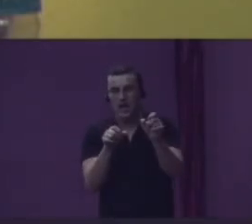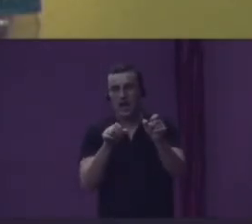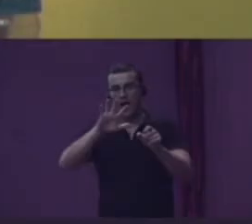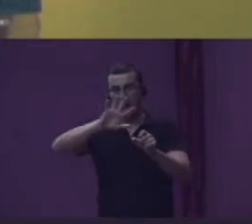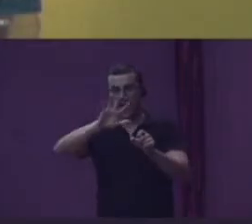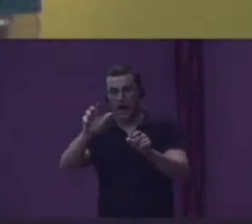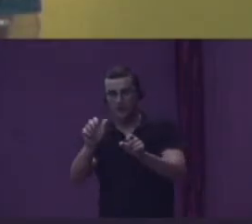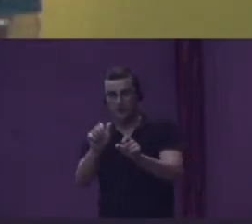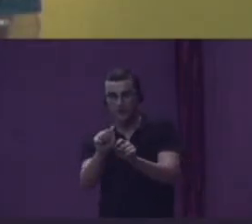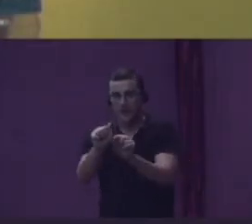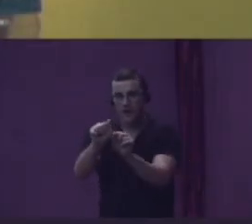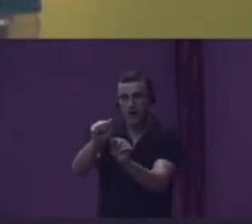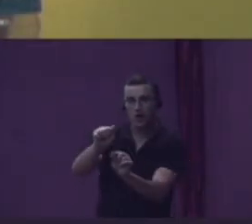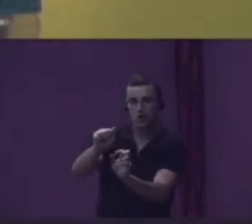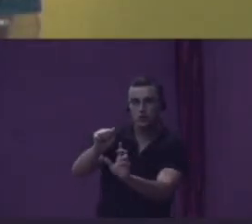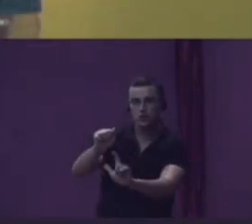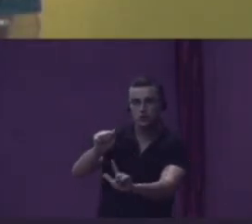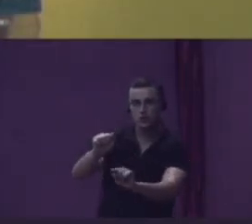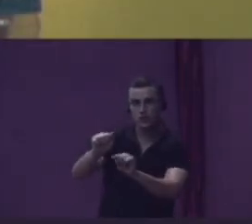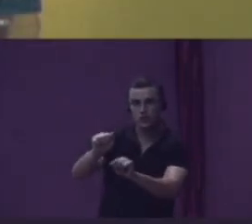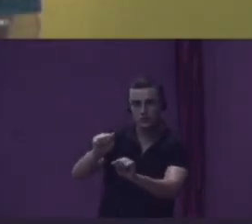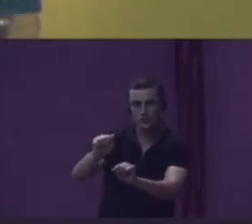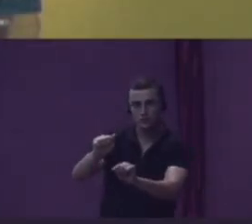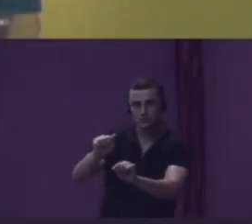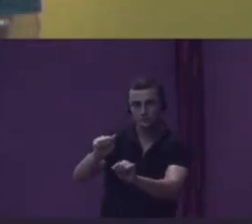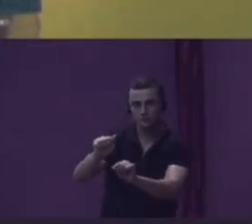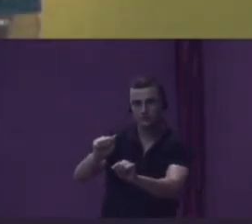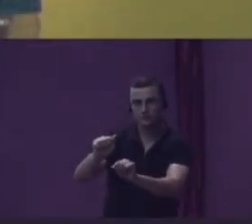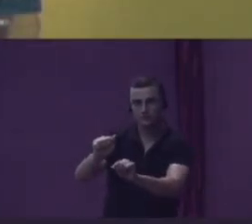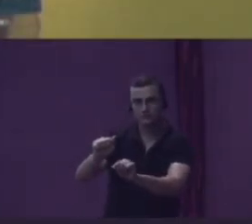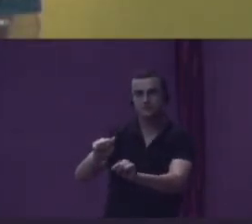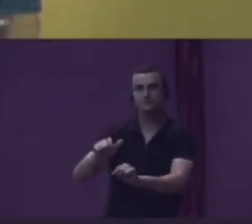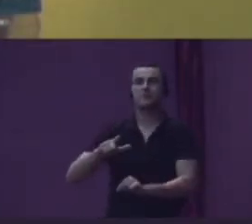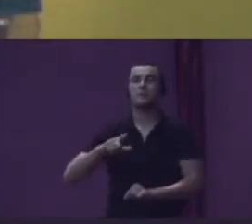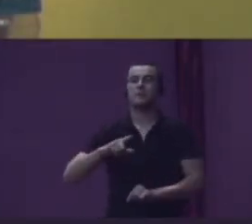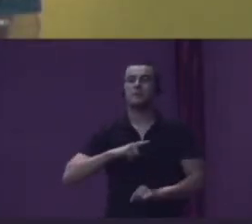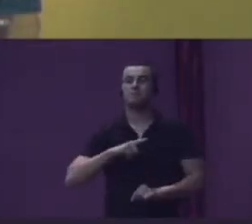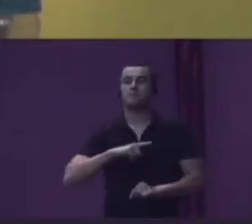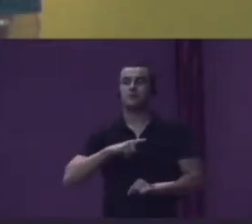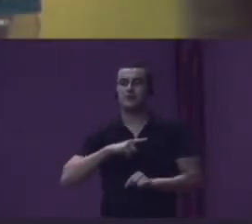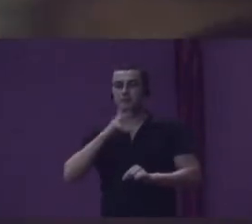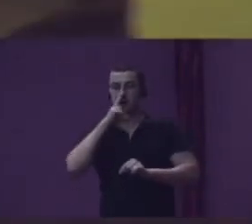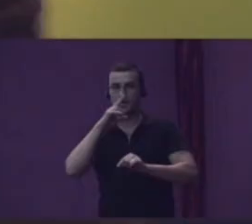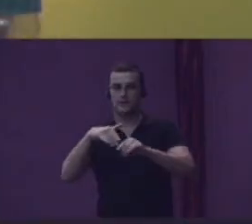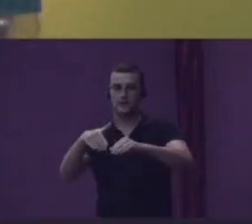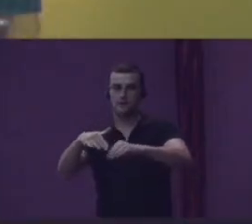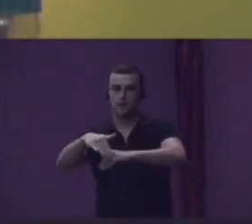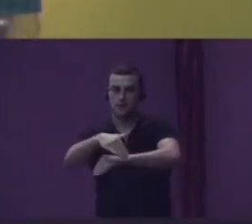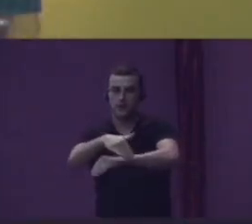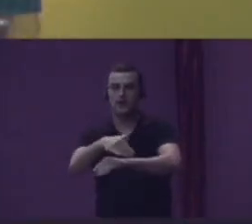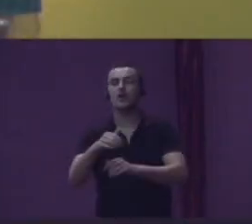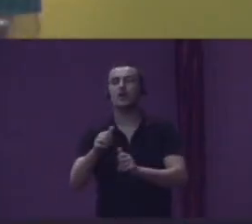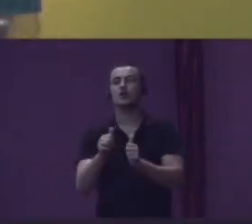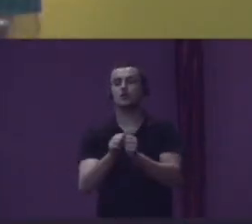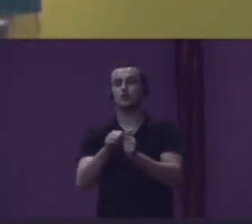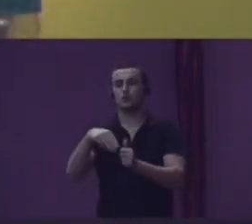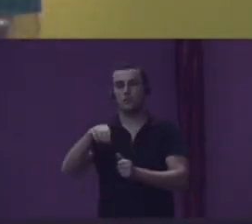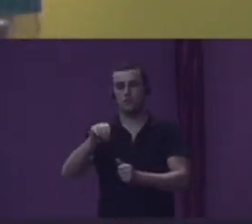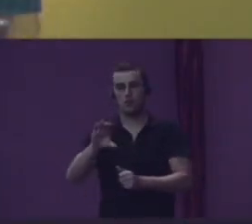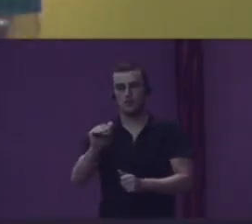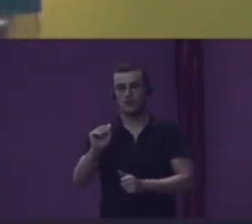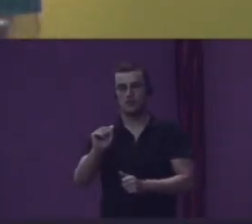It borders Mozambique. It's landlocked, and that's where I'm operating from right now.